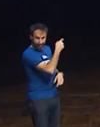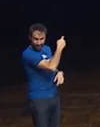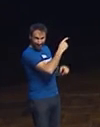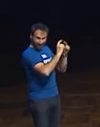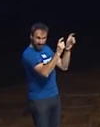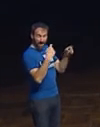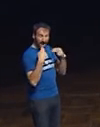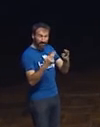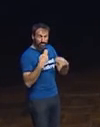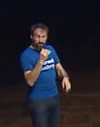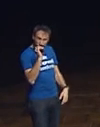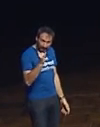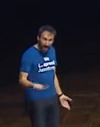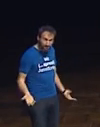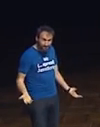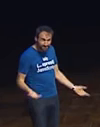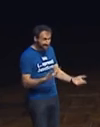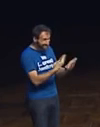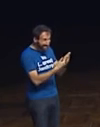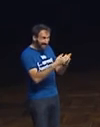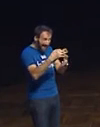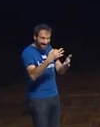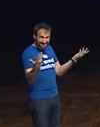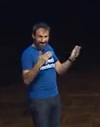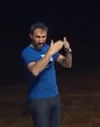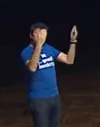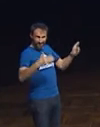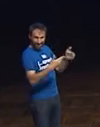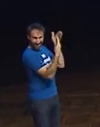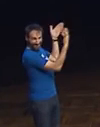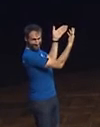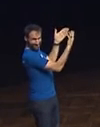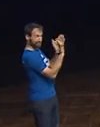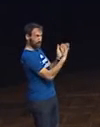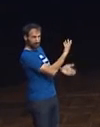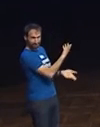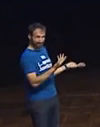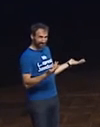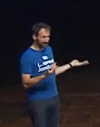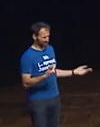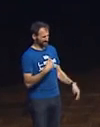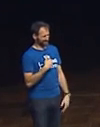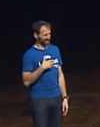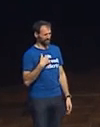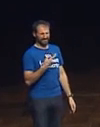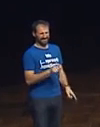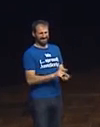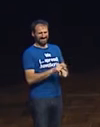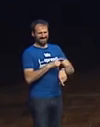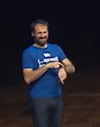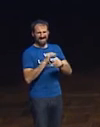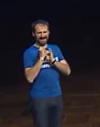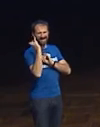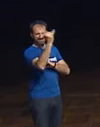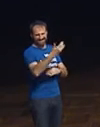That's the only thing on the page. It's brilliant. I've been to Wales before, and it definitely feels like time travel. I'm